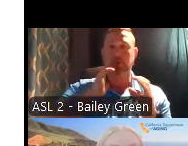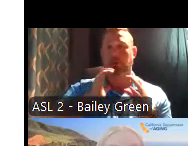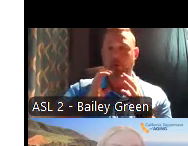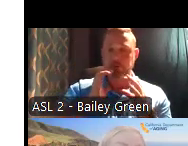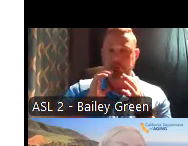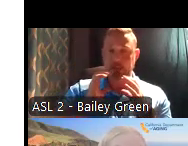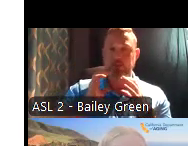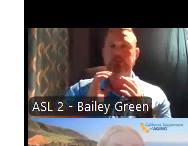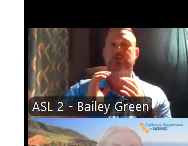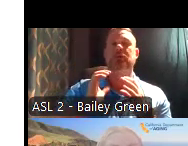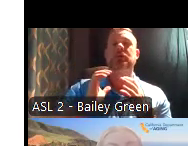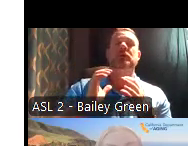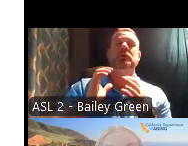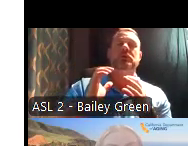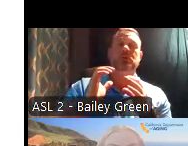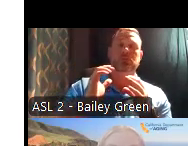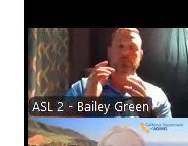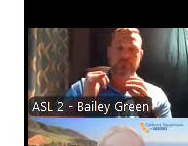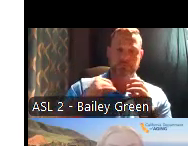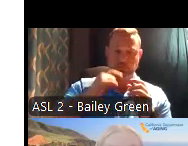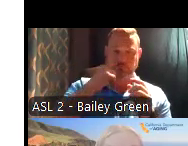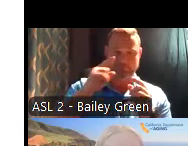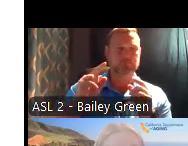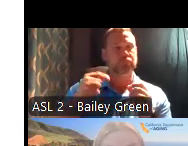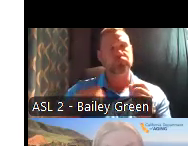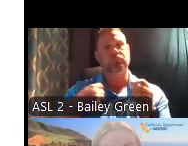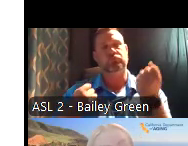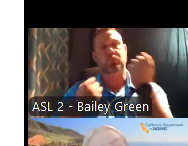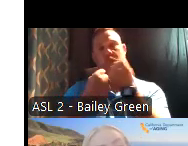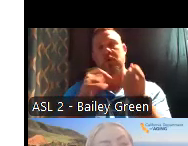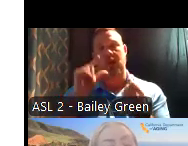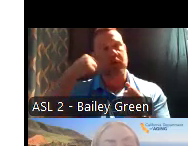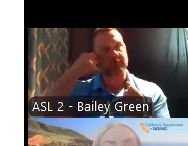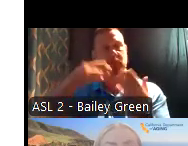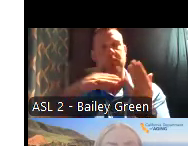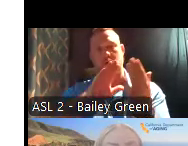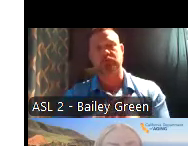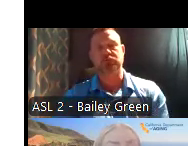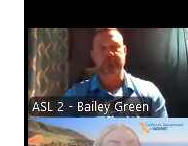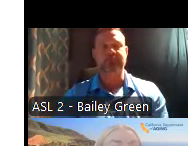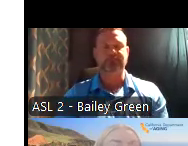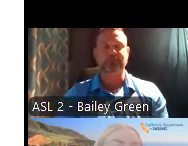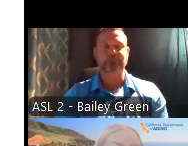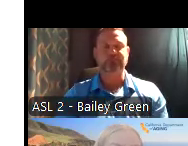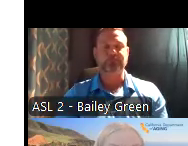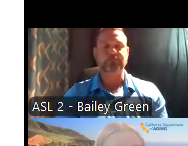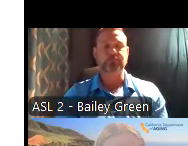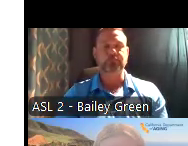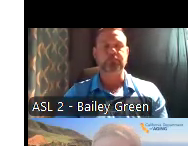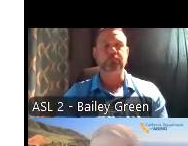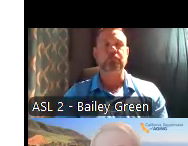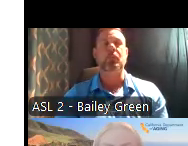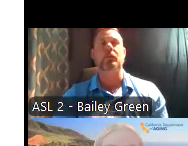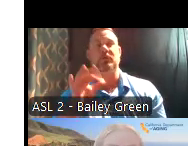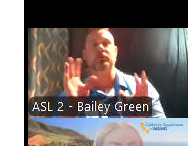conversation, again, embracing that whole of government approach. So those are essentially the meeting aims of